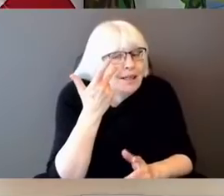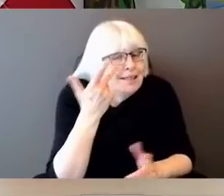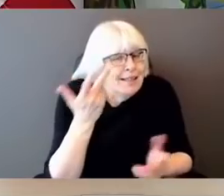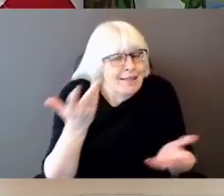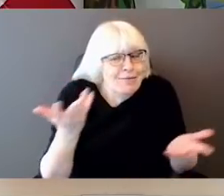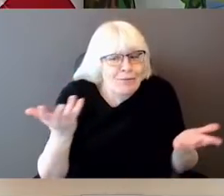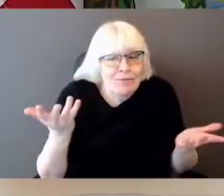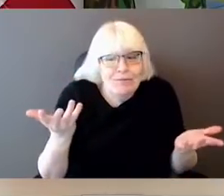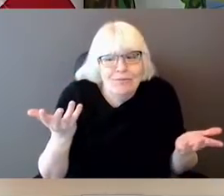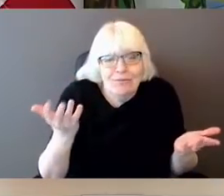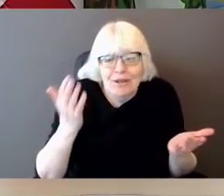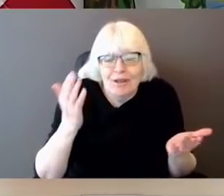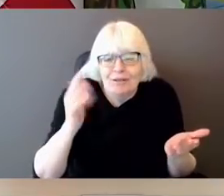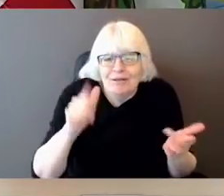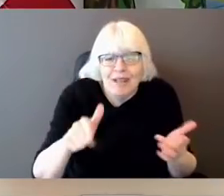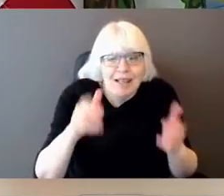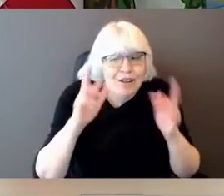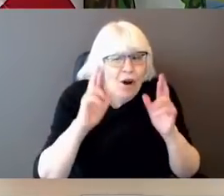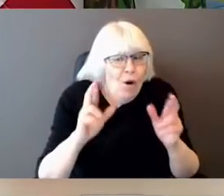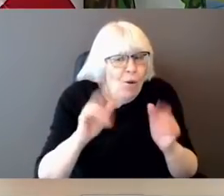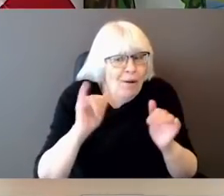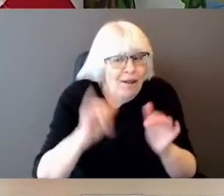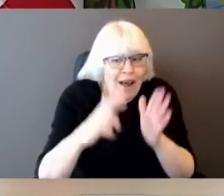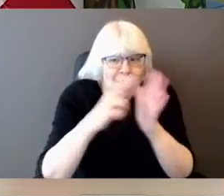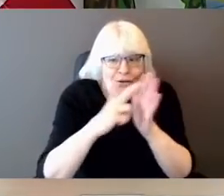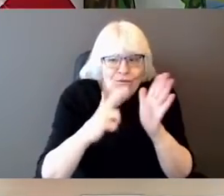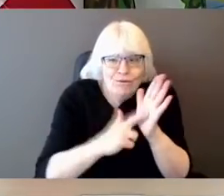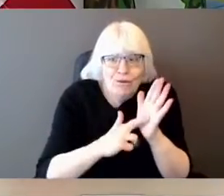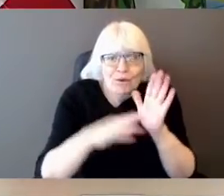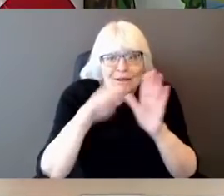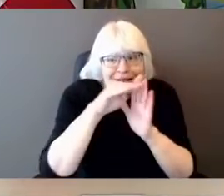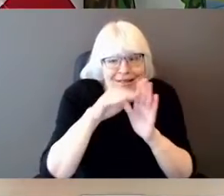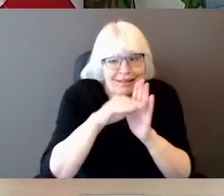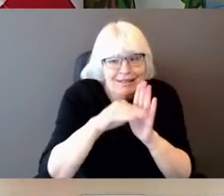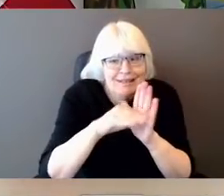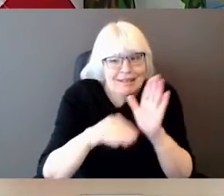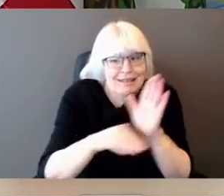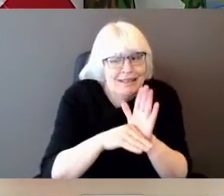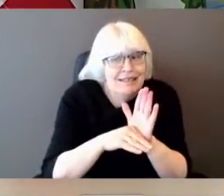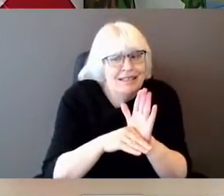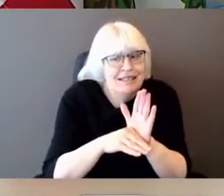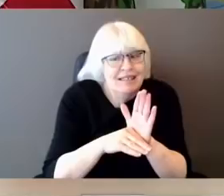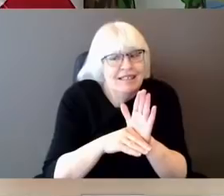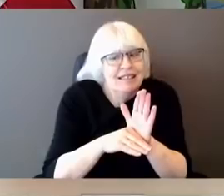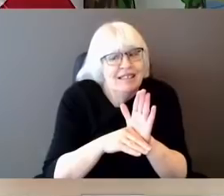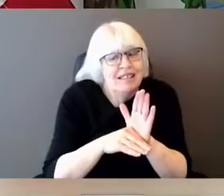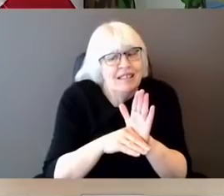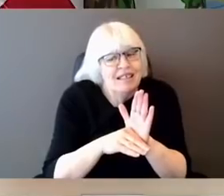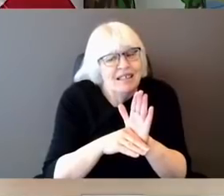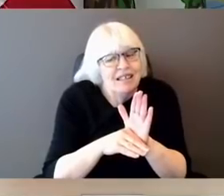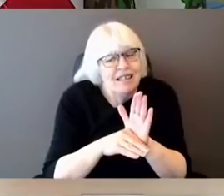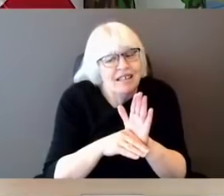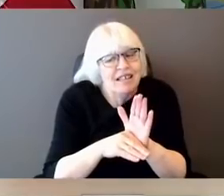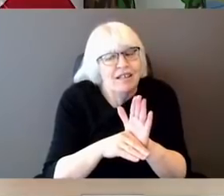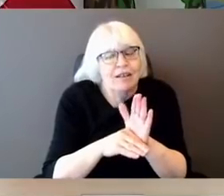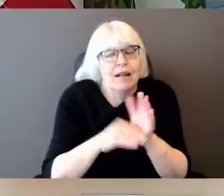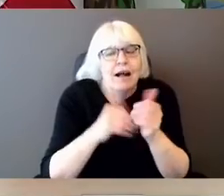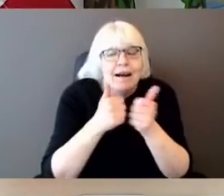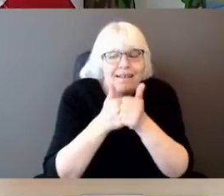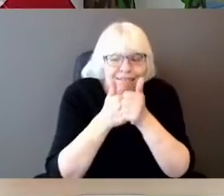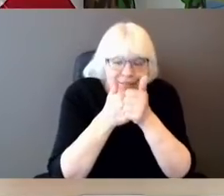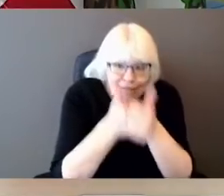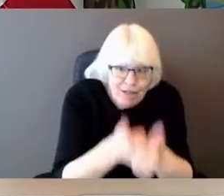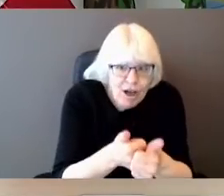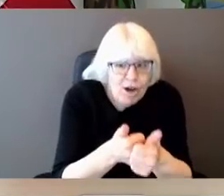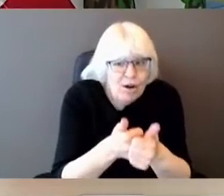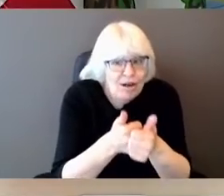talking about still give us the tools to minimize how things are spread, even despite